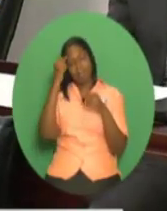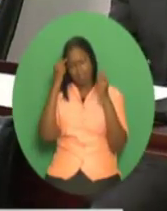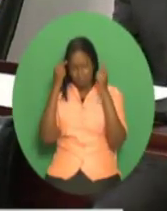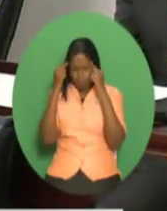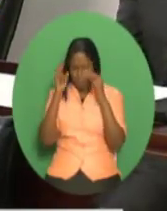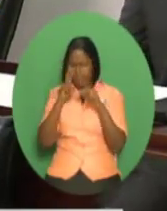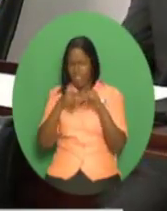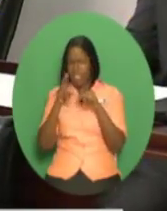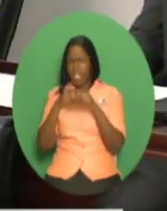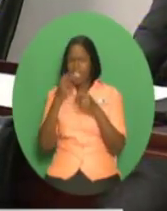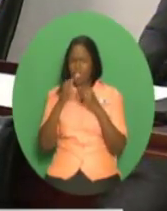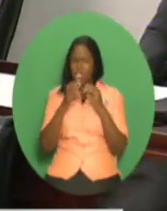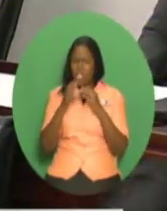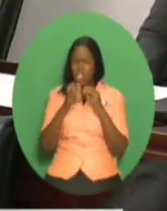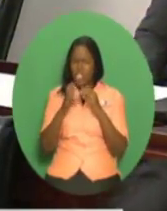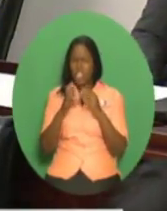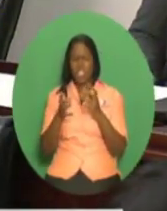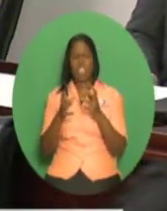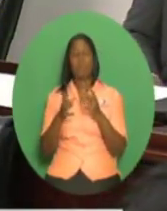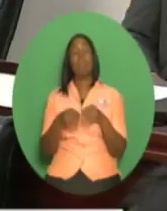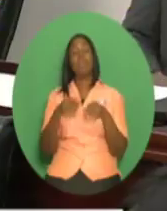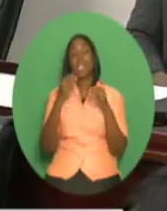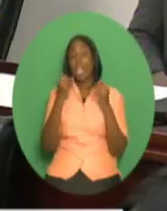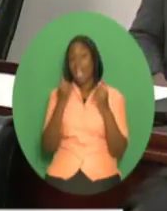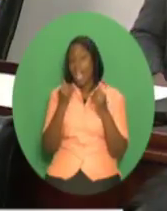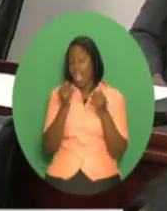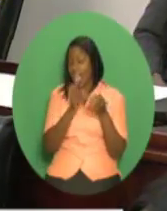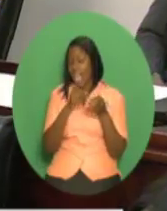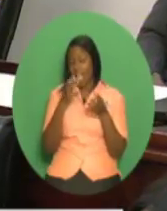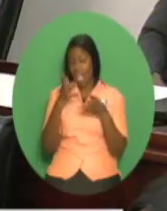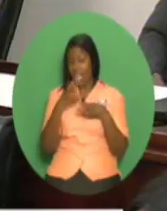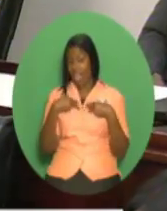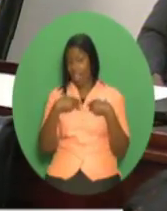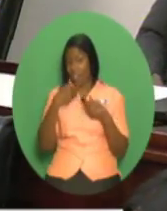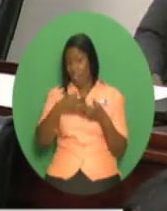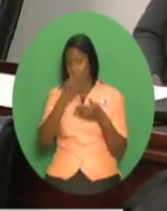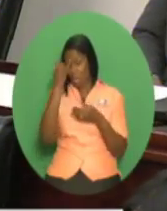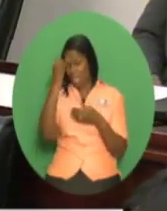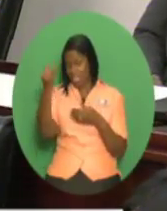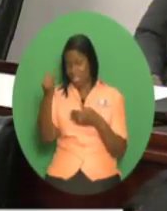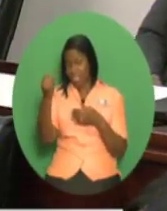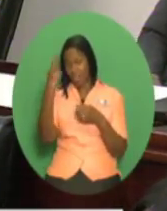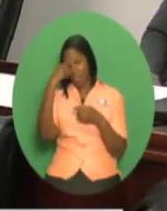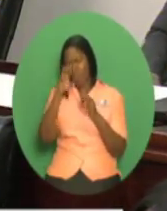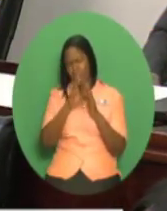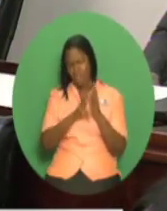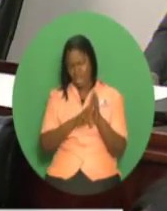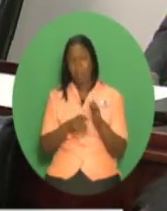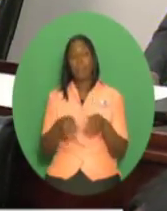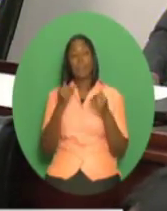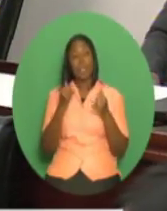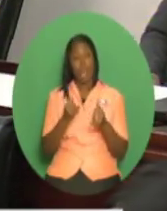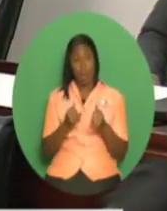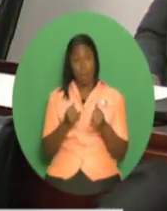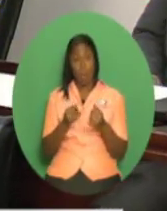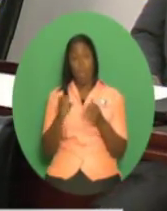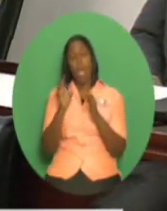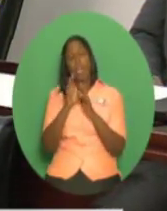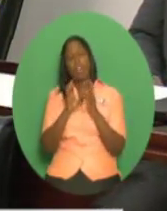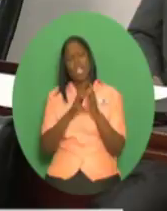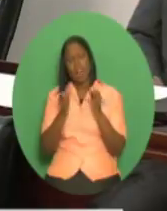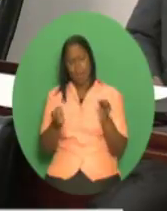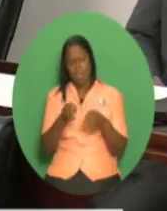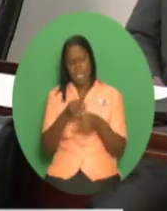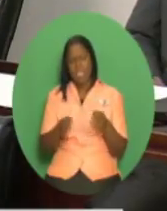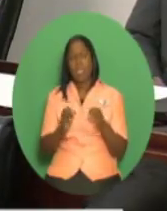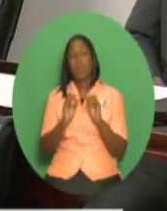school to ensure that the curriculum is implemented in accordance with the directives of the Ministry of